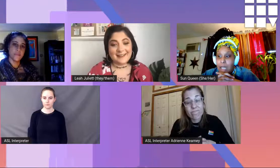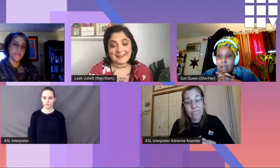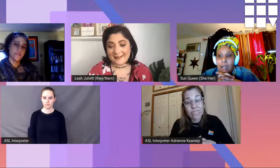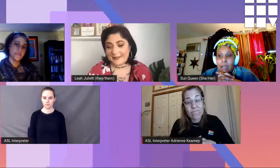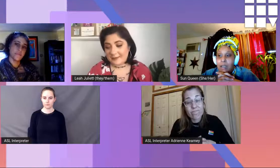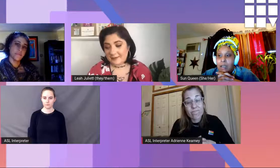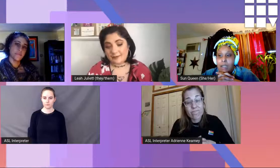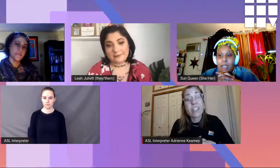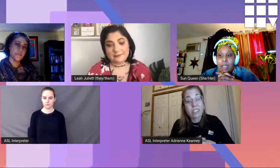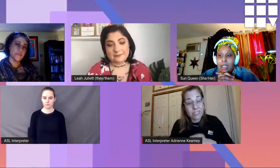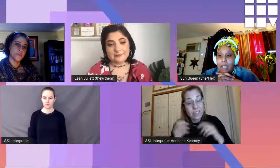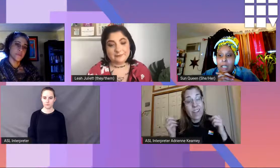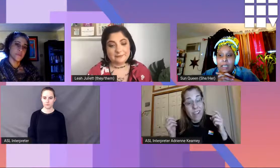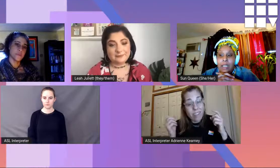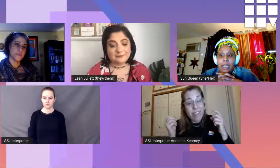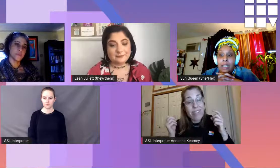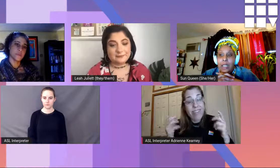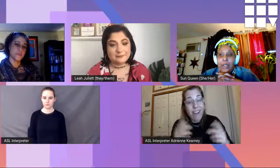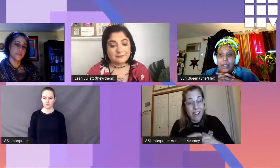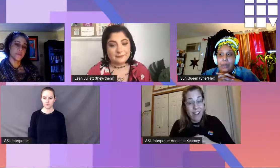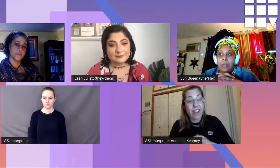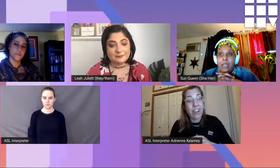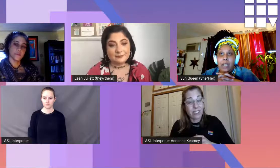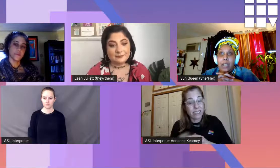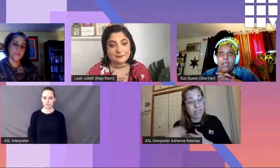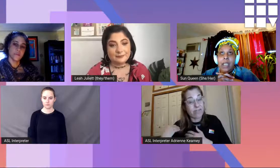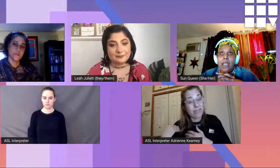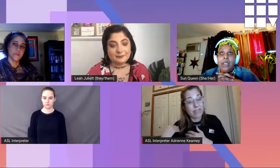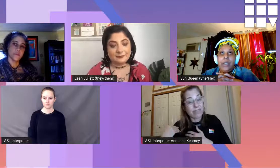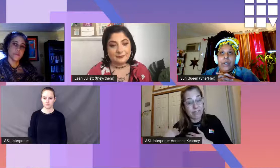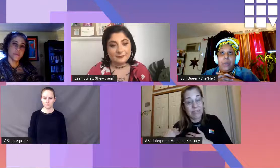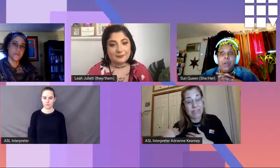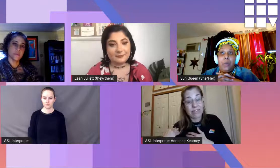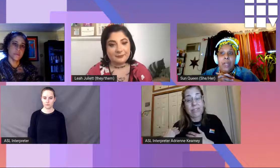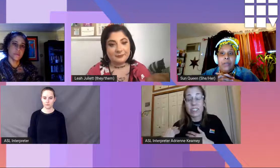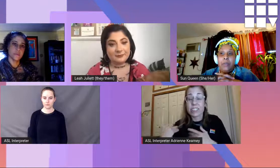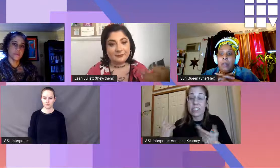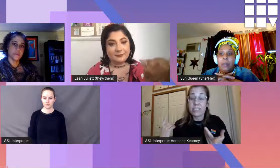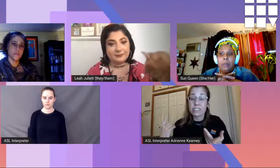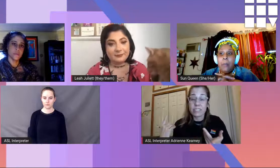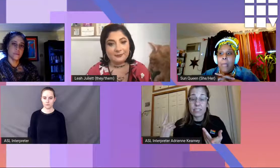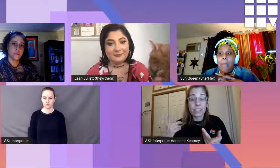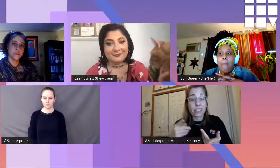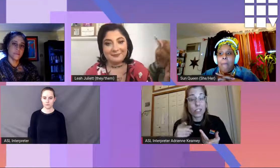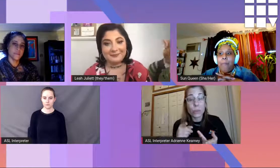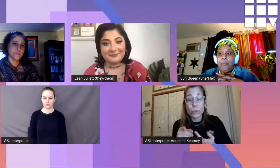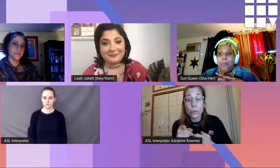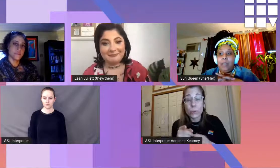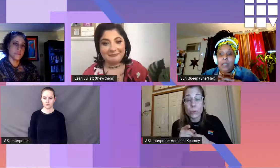it's a lot. Again, like I said, it takes you away from